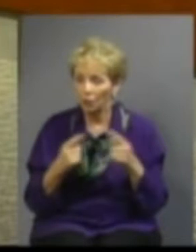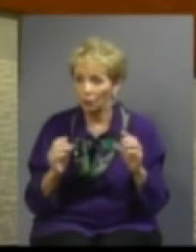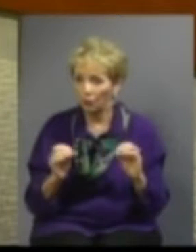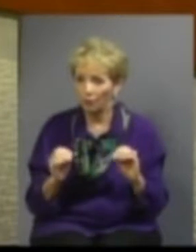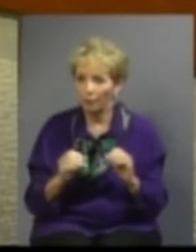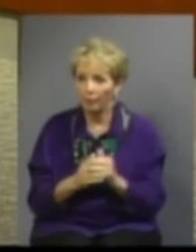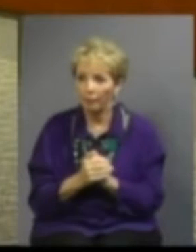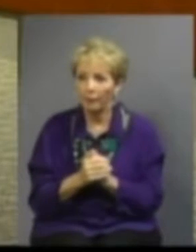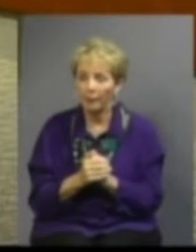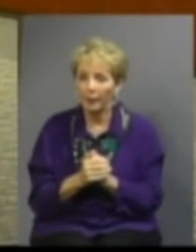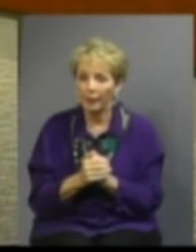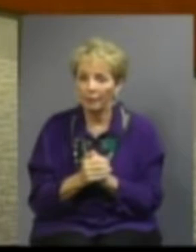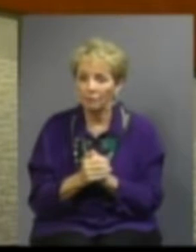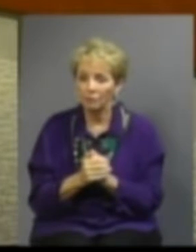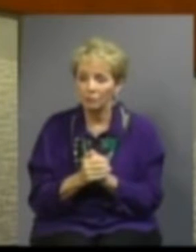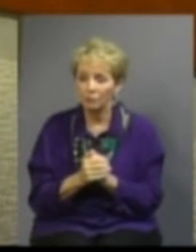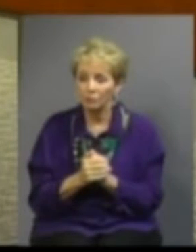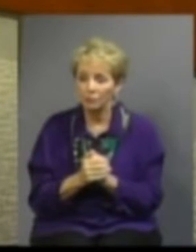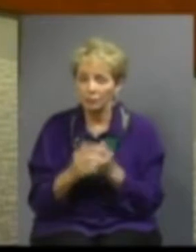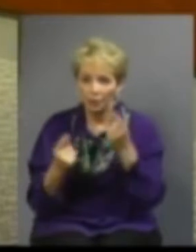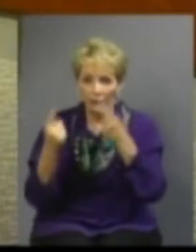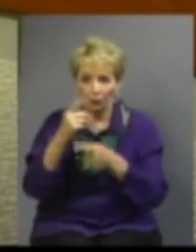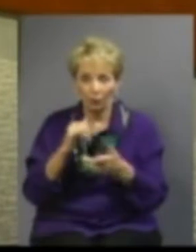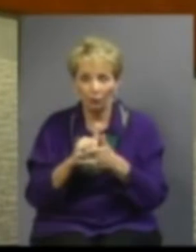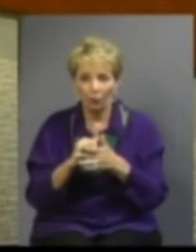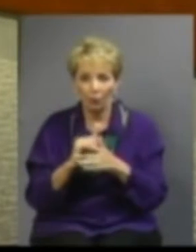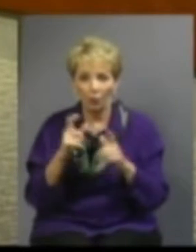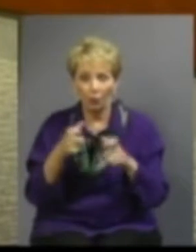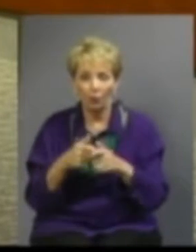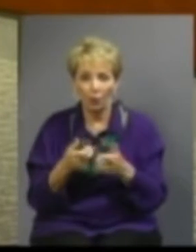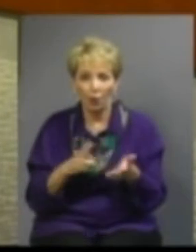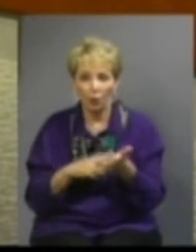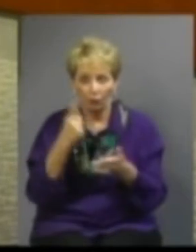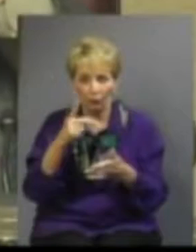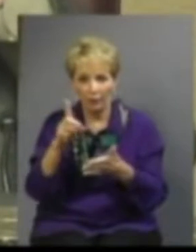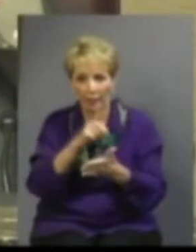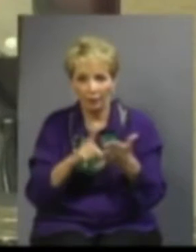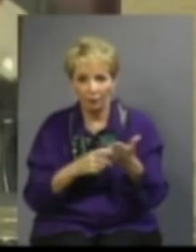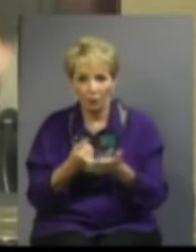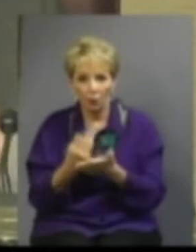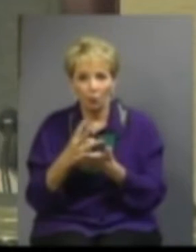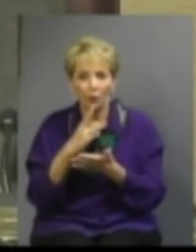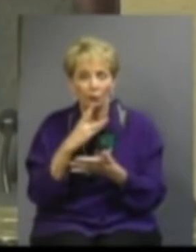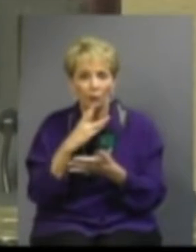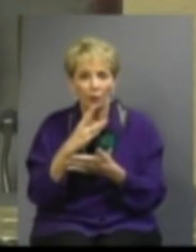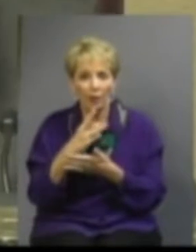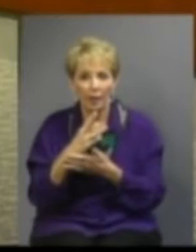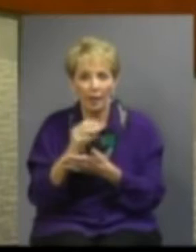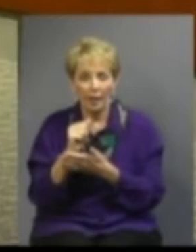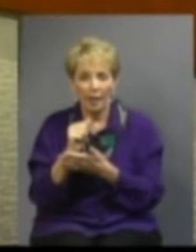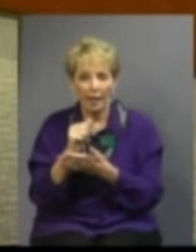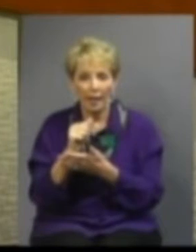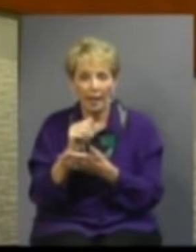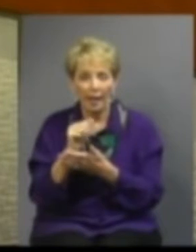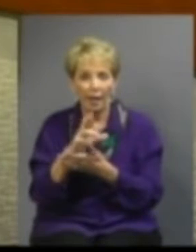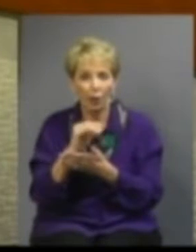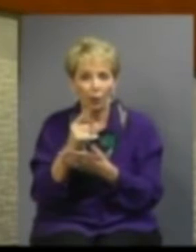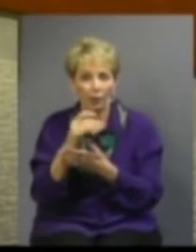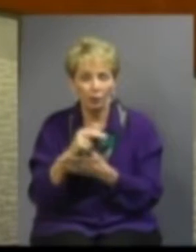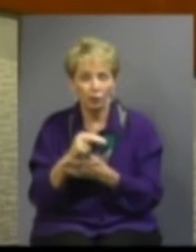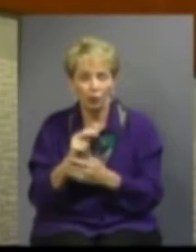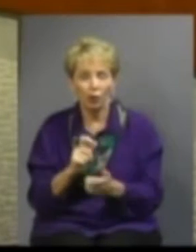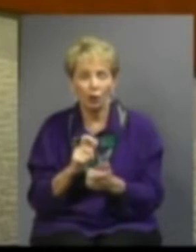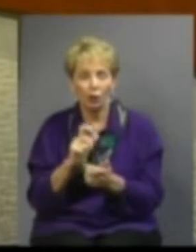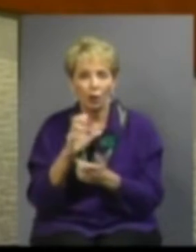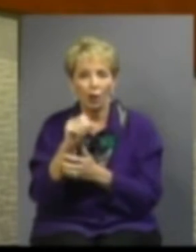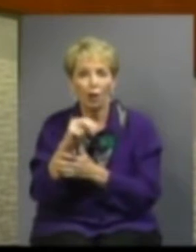Okay. All right. Consideration of award of contract for the design of wastewater aeration process conversion.